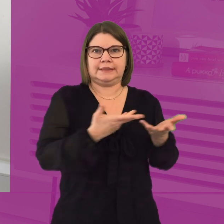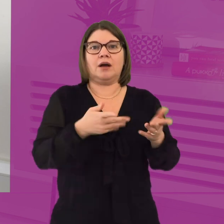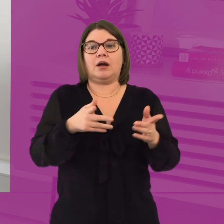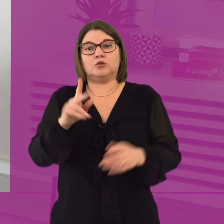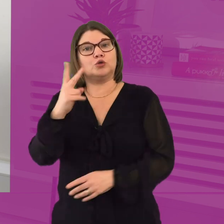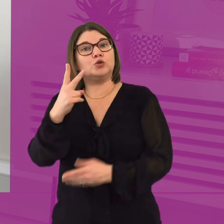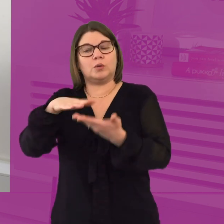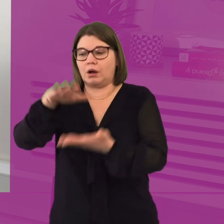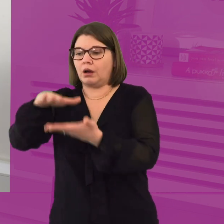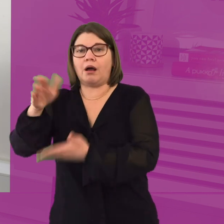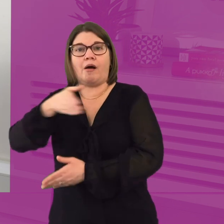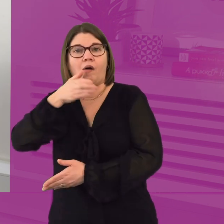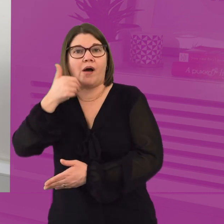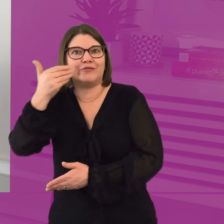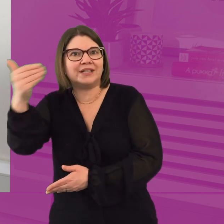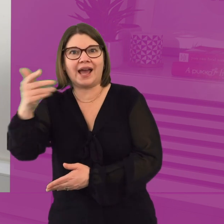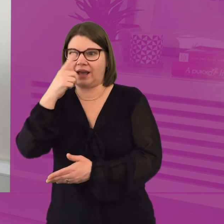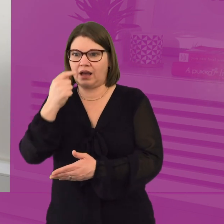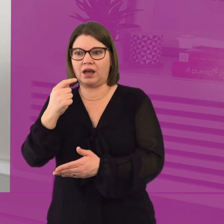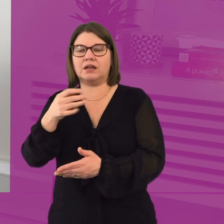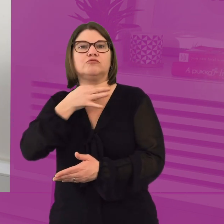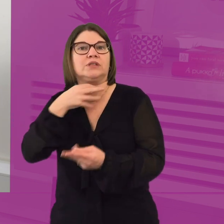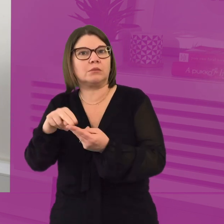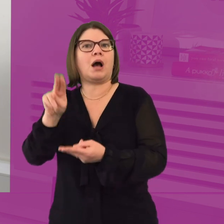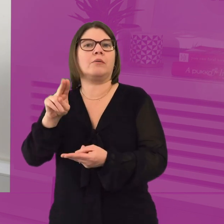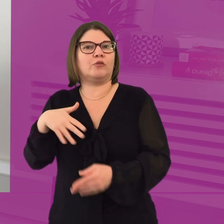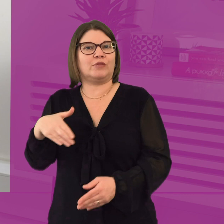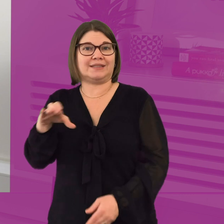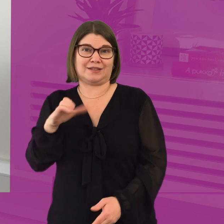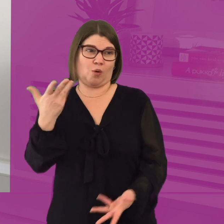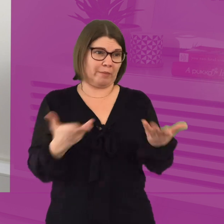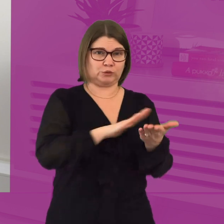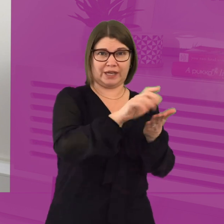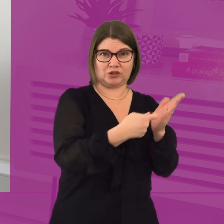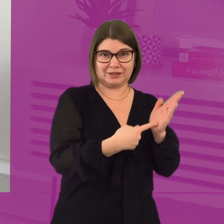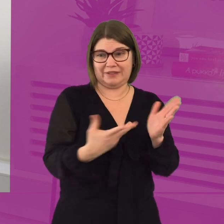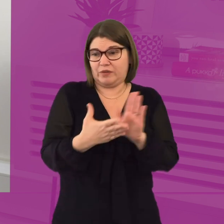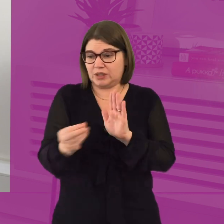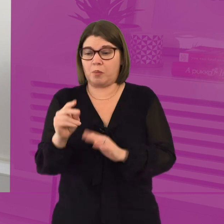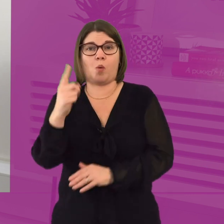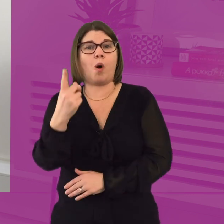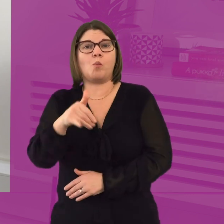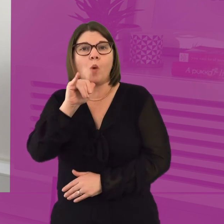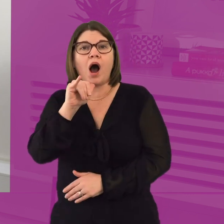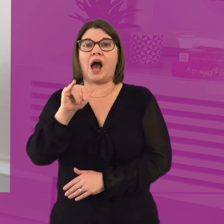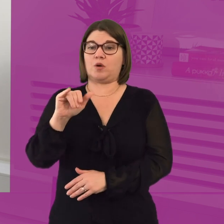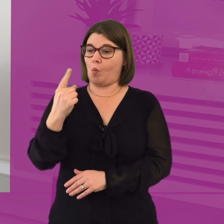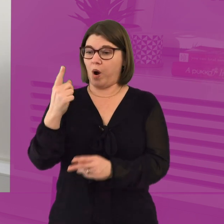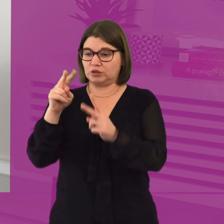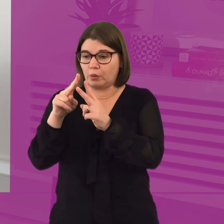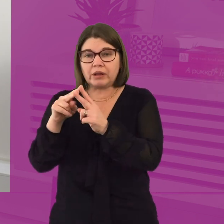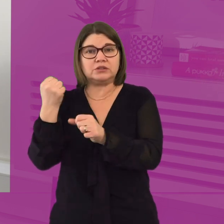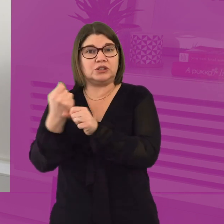is actually greater than taking HRT if you drink 2 units of alcohol a day or more. And if we think